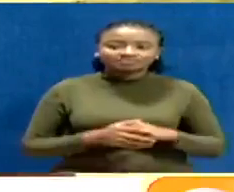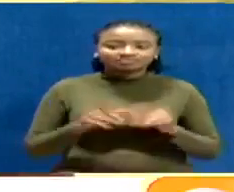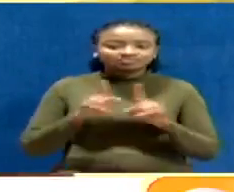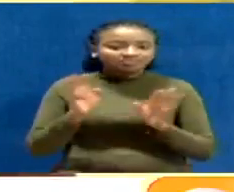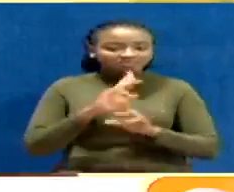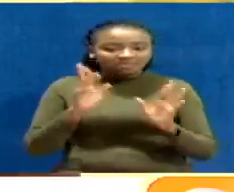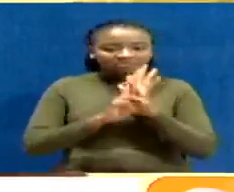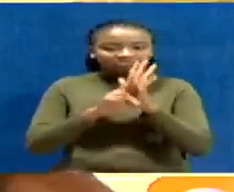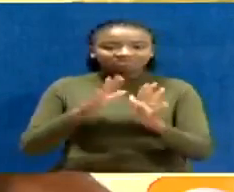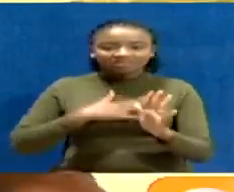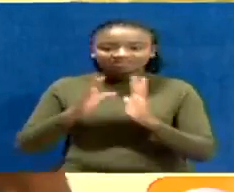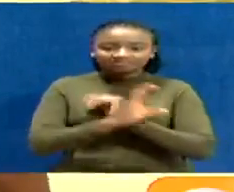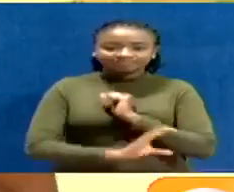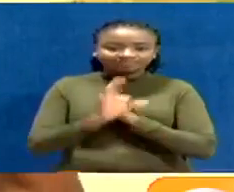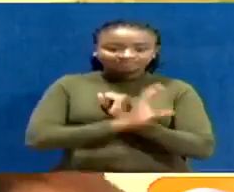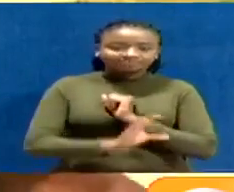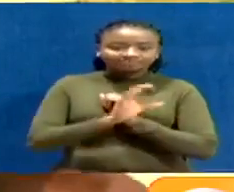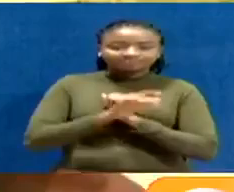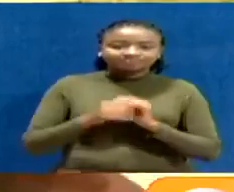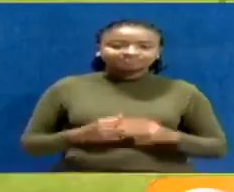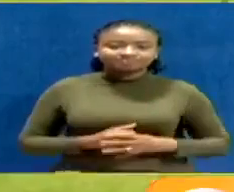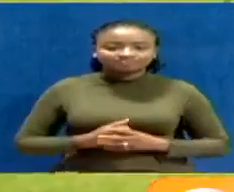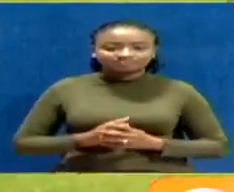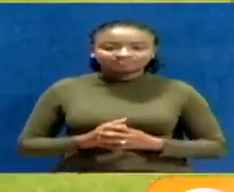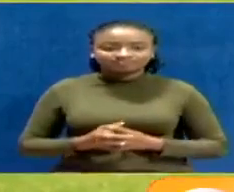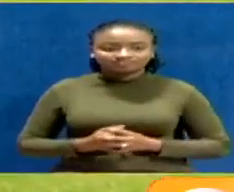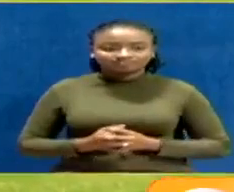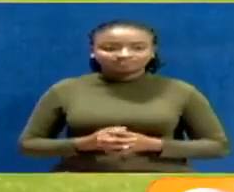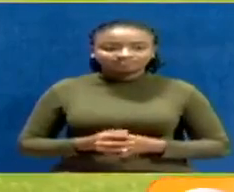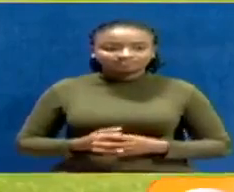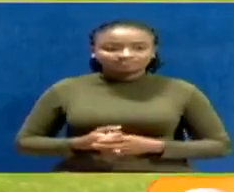to represent my country in Kenya.